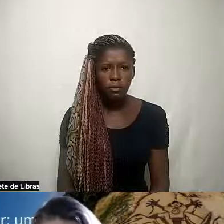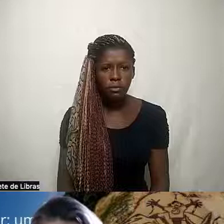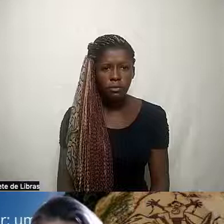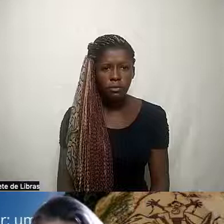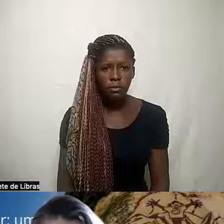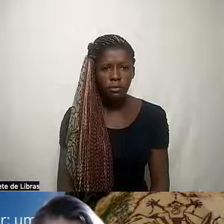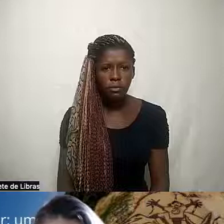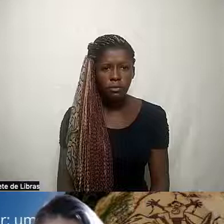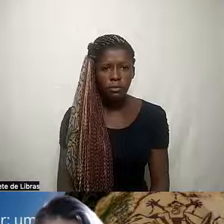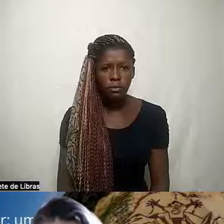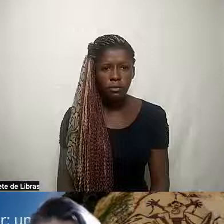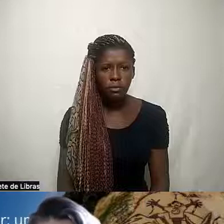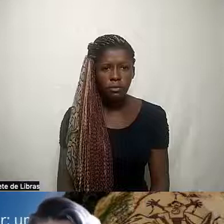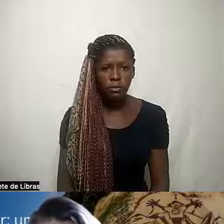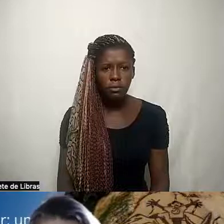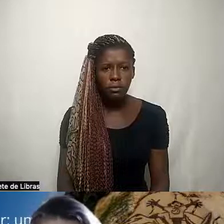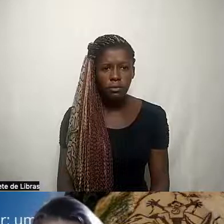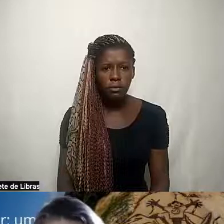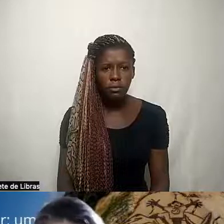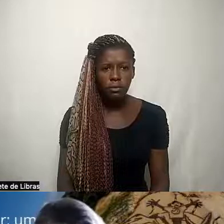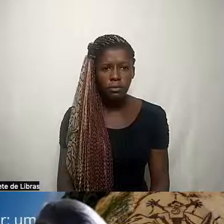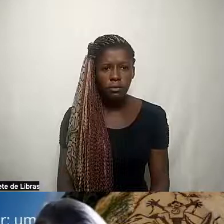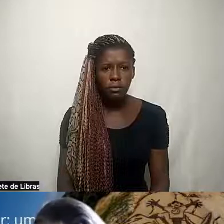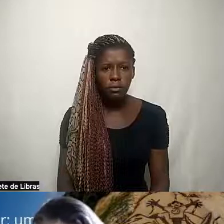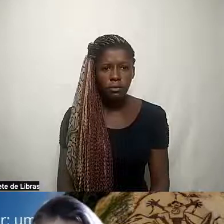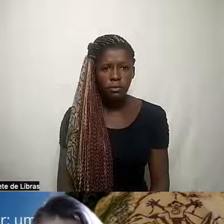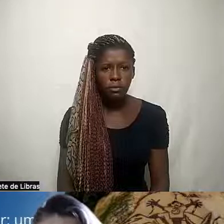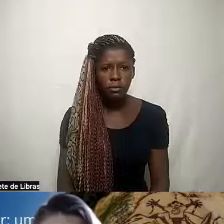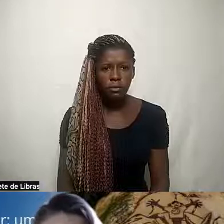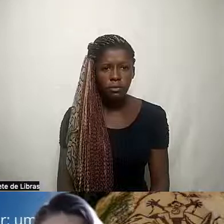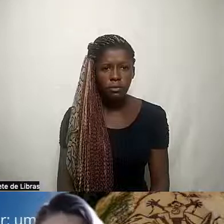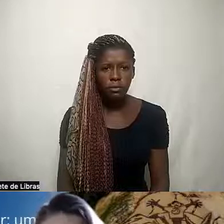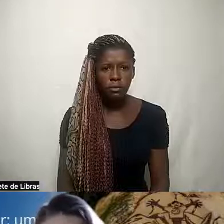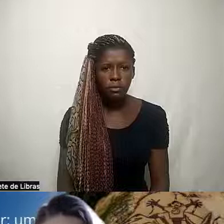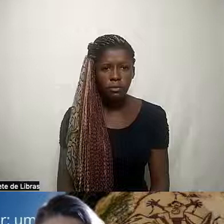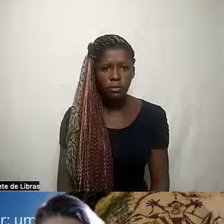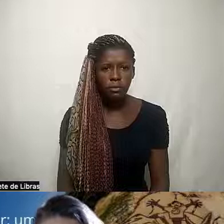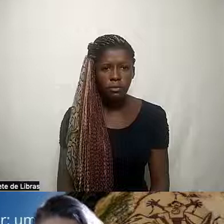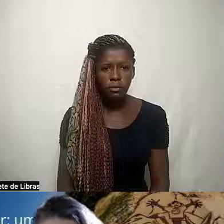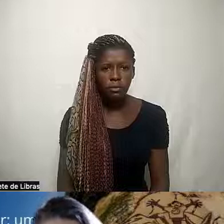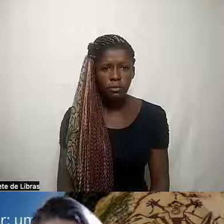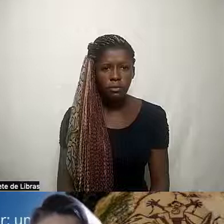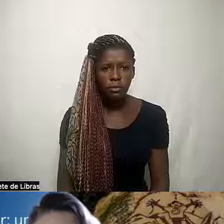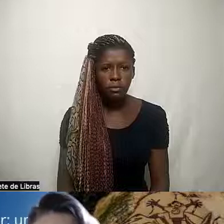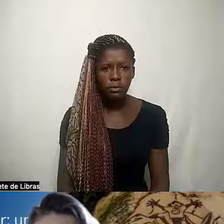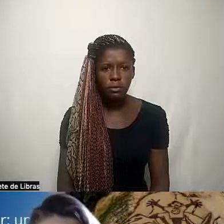I think it's very difficult to talk about something that we can't see, because in the ocean we only see the ocean through pictures. It's a very